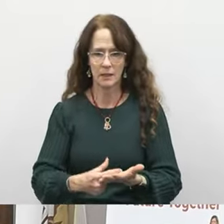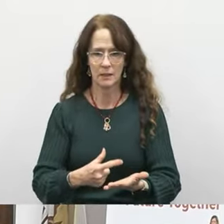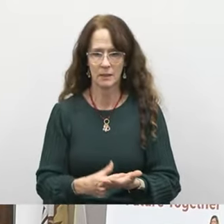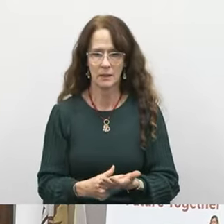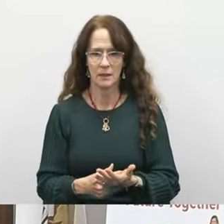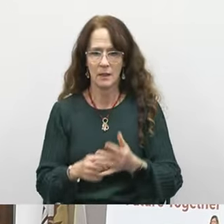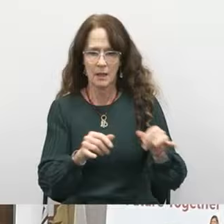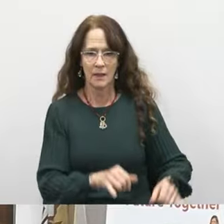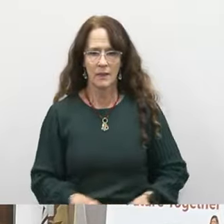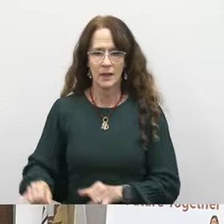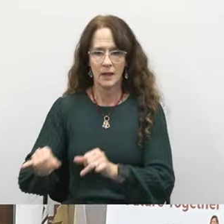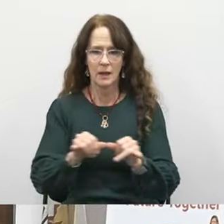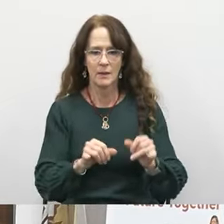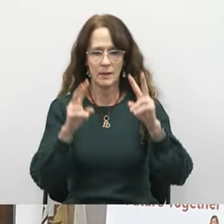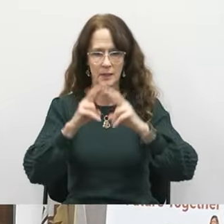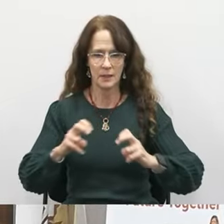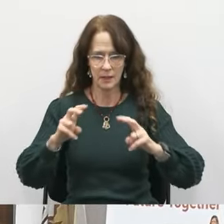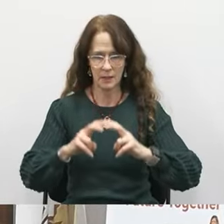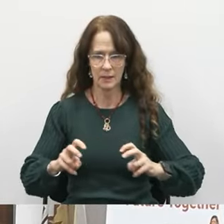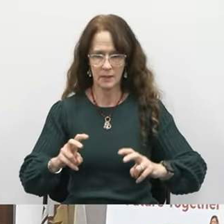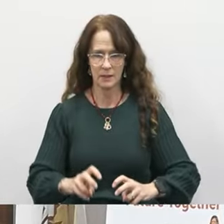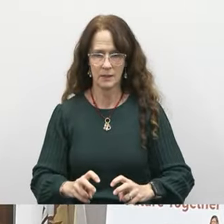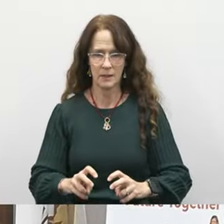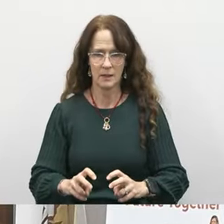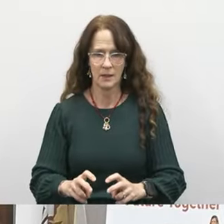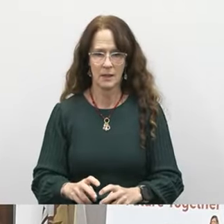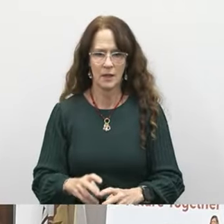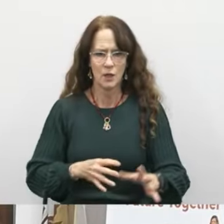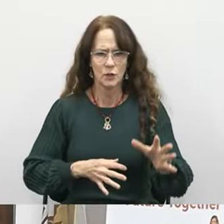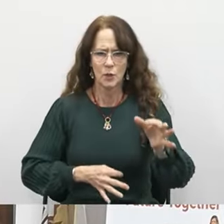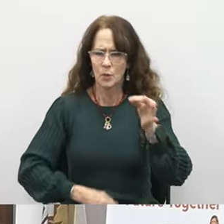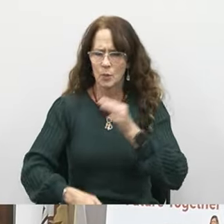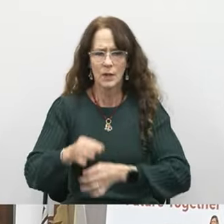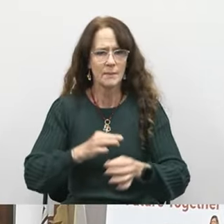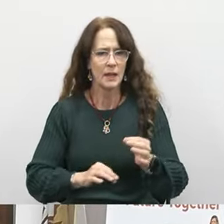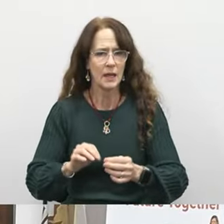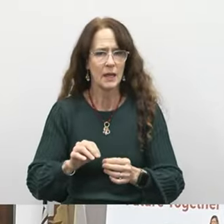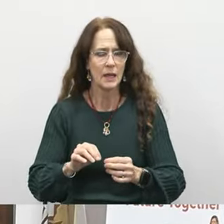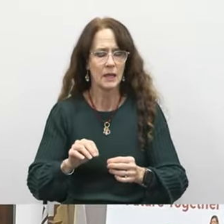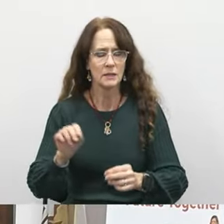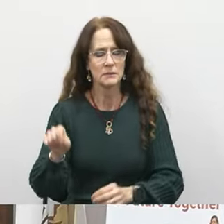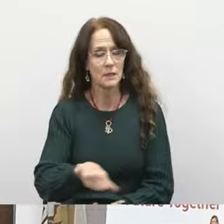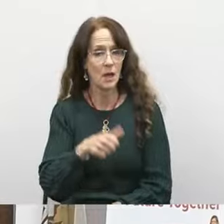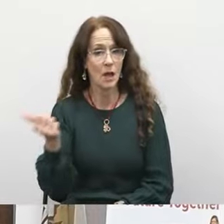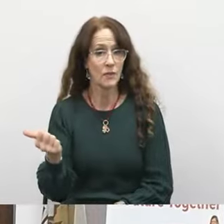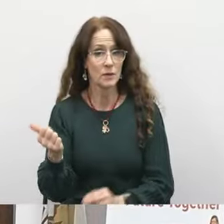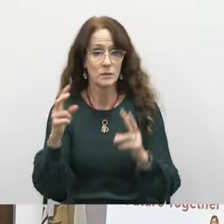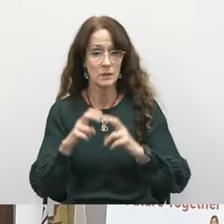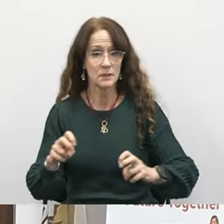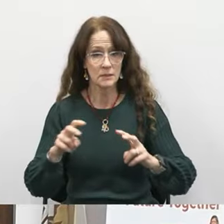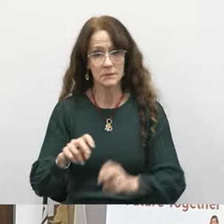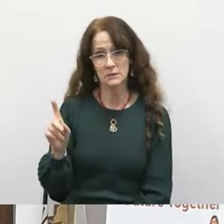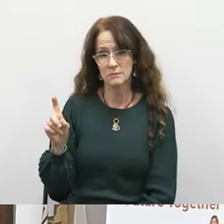common assessments. Do these replace any other assessments?